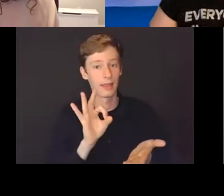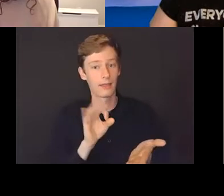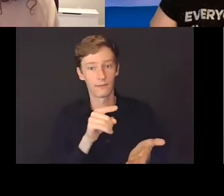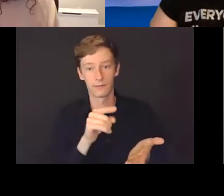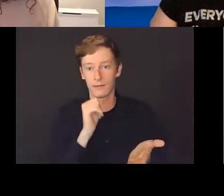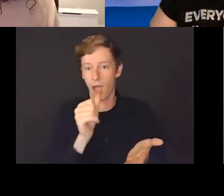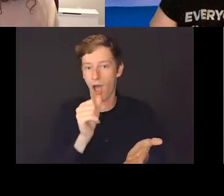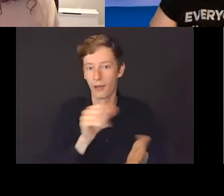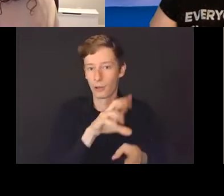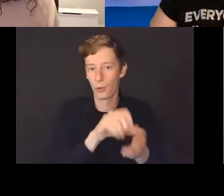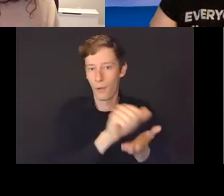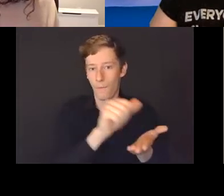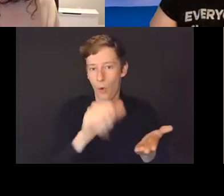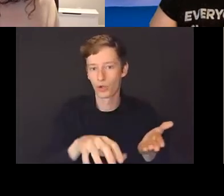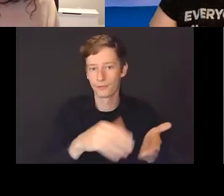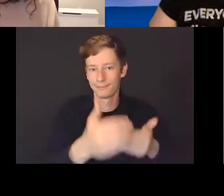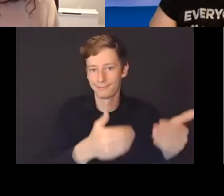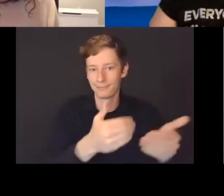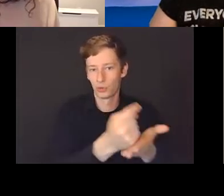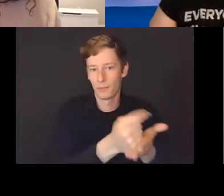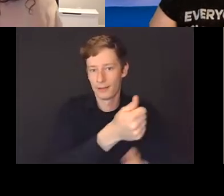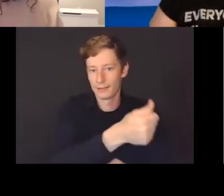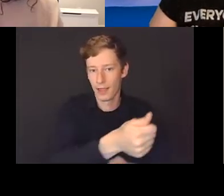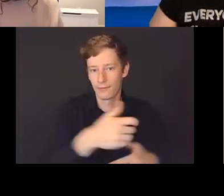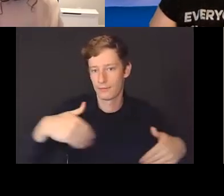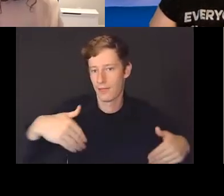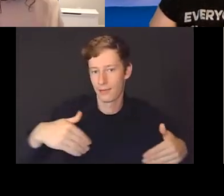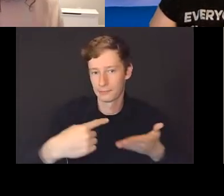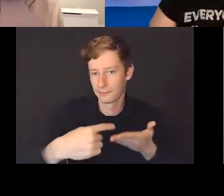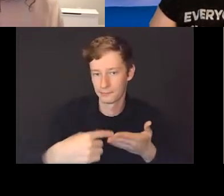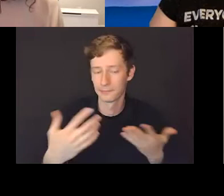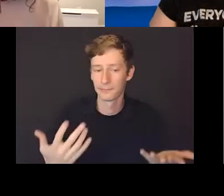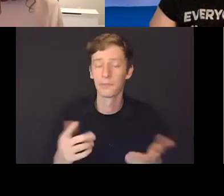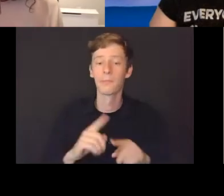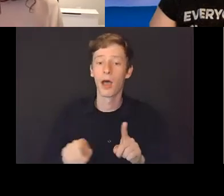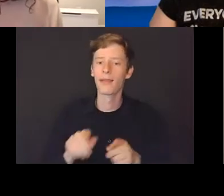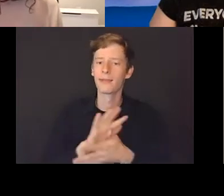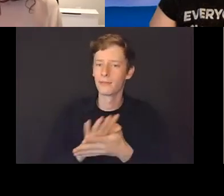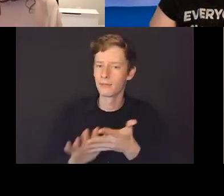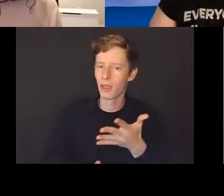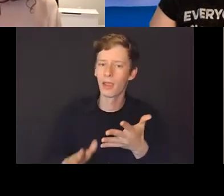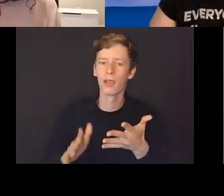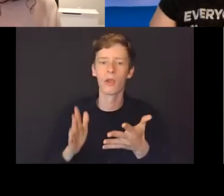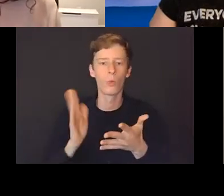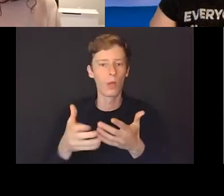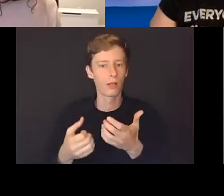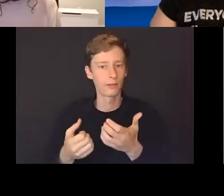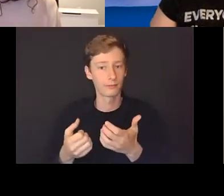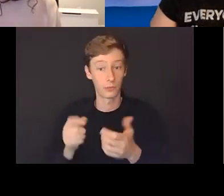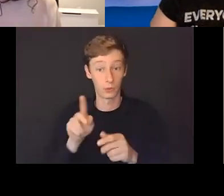itself. But this decision means the number of people dealing with these obstacles to get the essential healthcare they need will